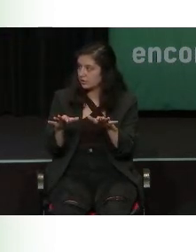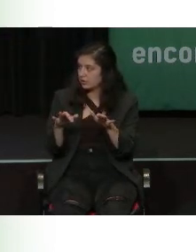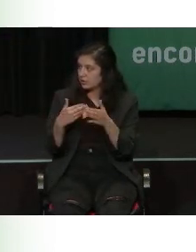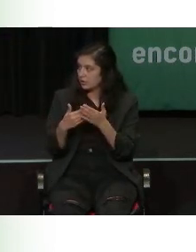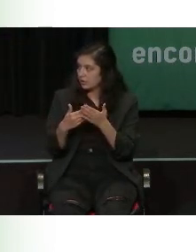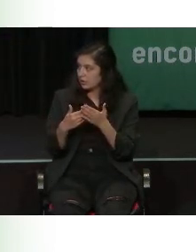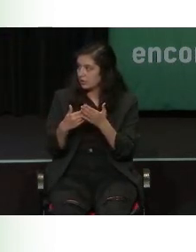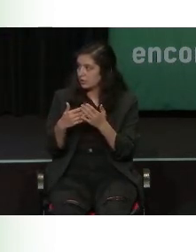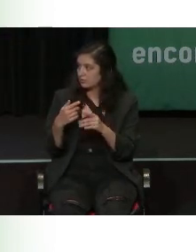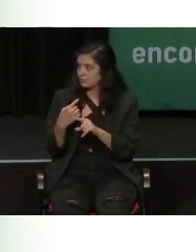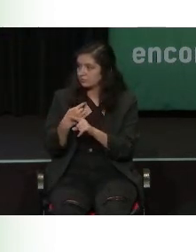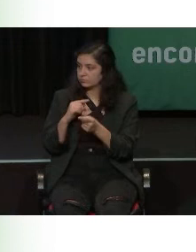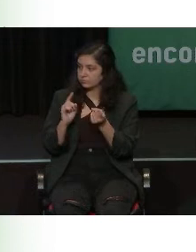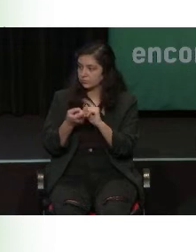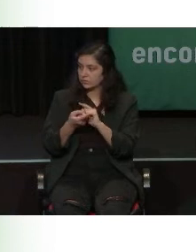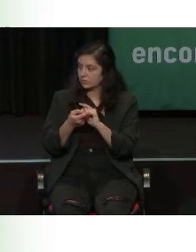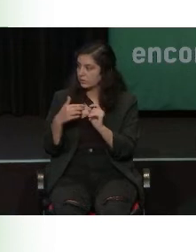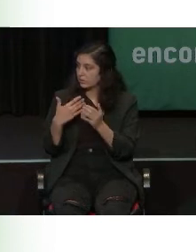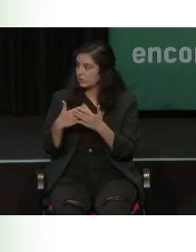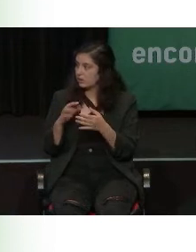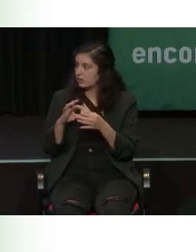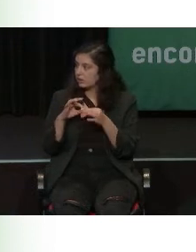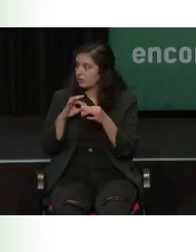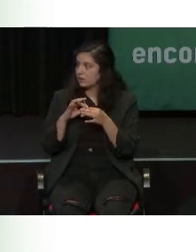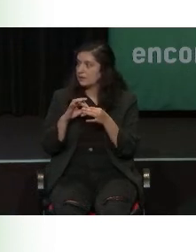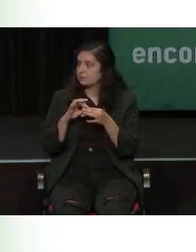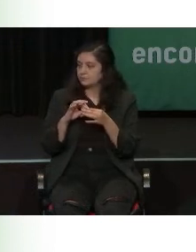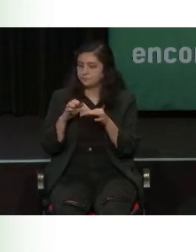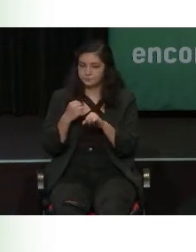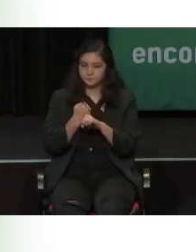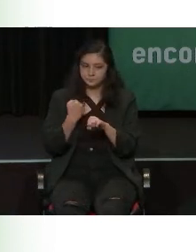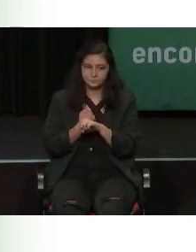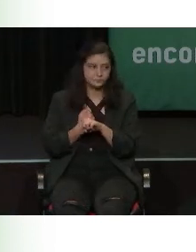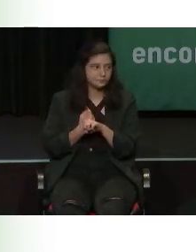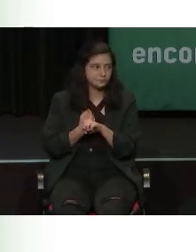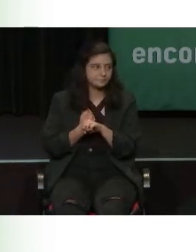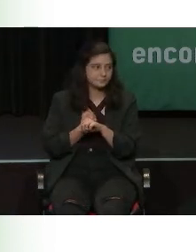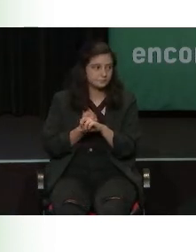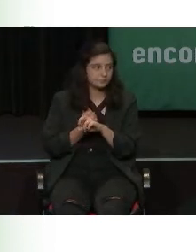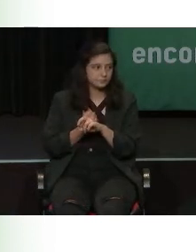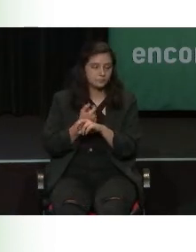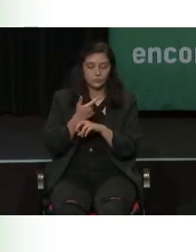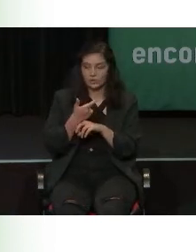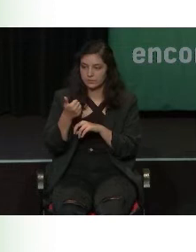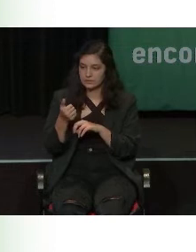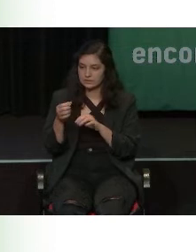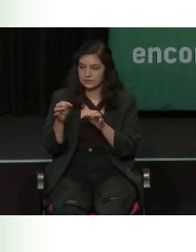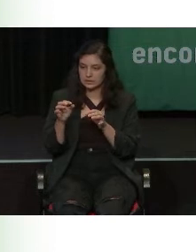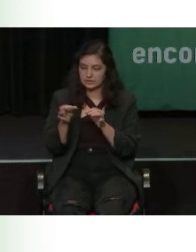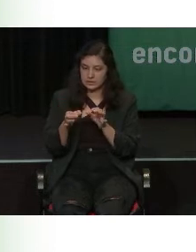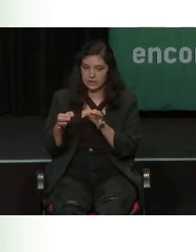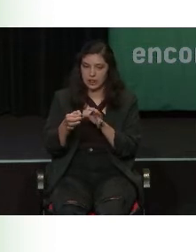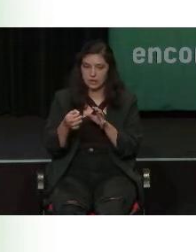and T cell precursors. So instead of one getting functional T and B cells